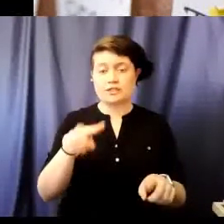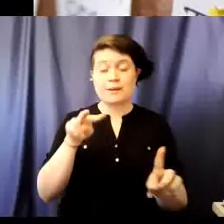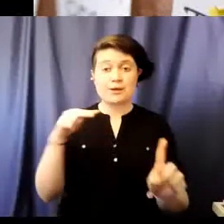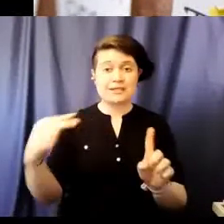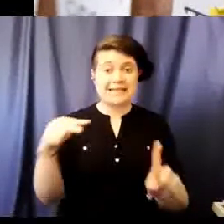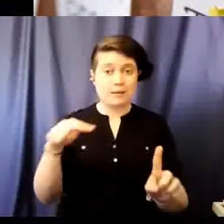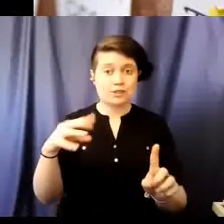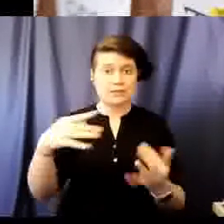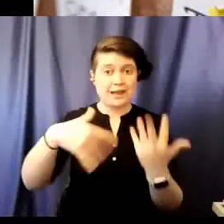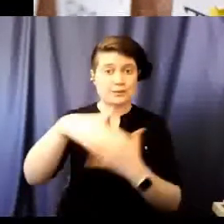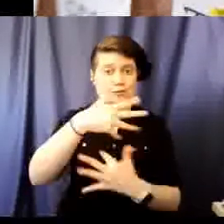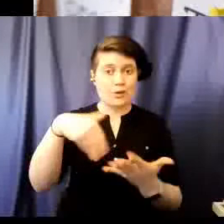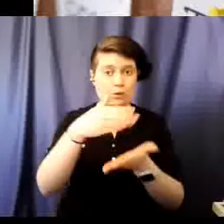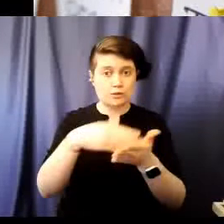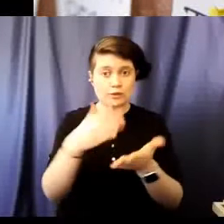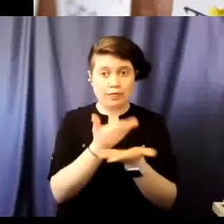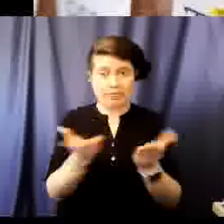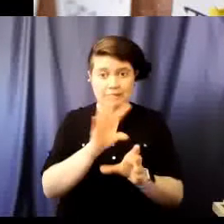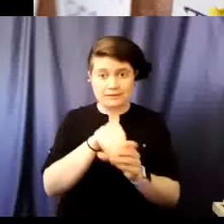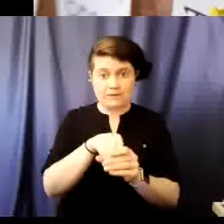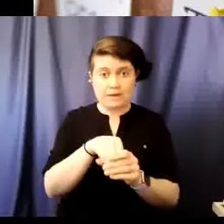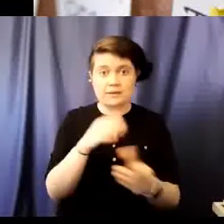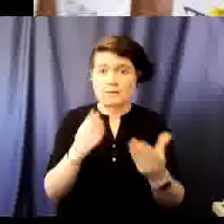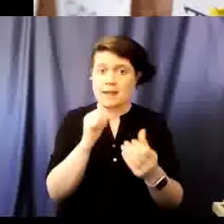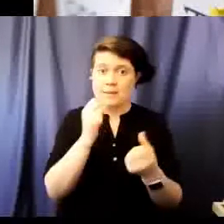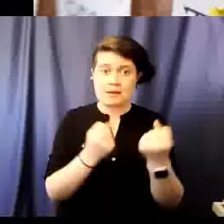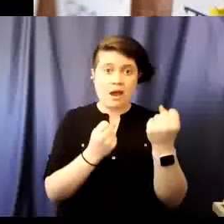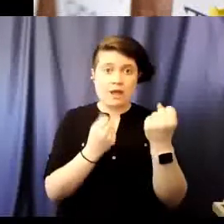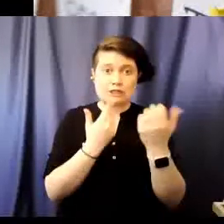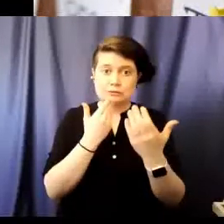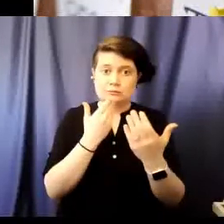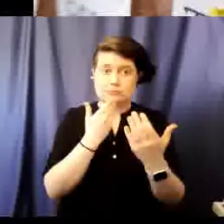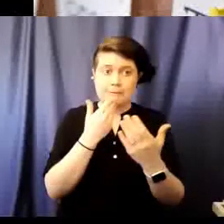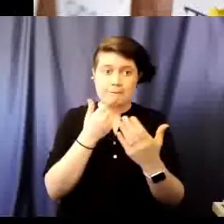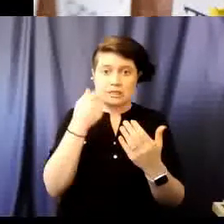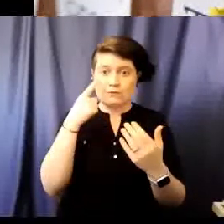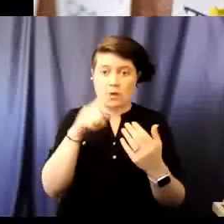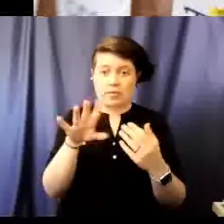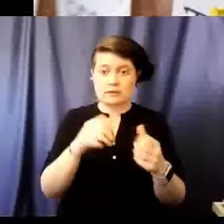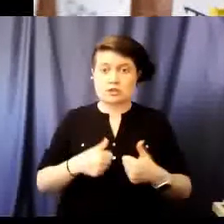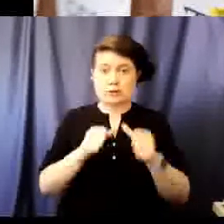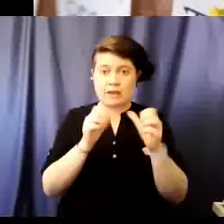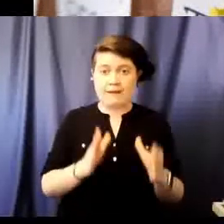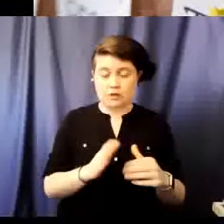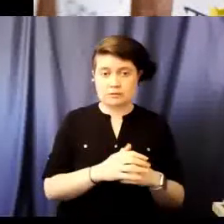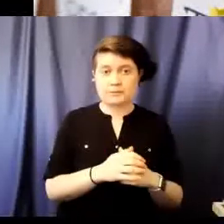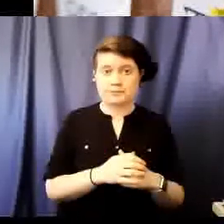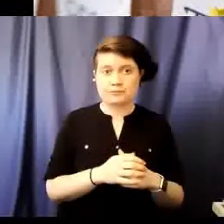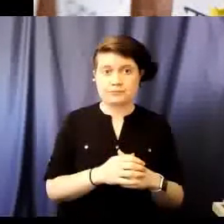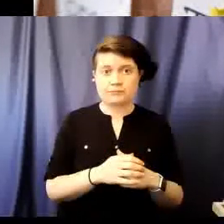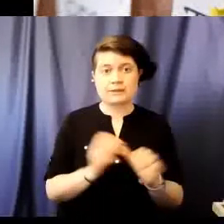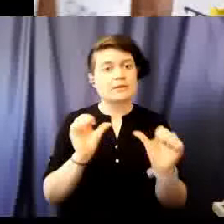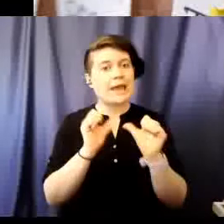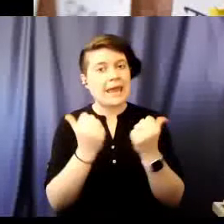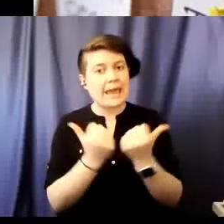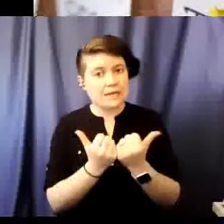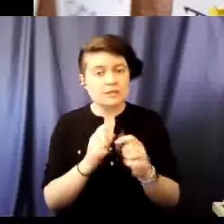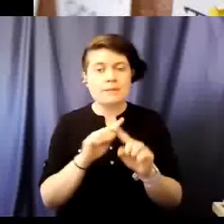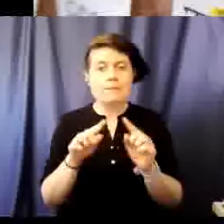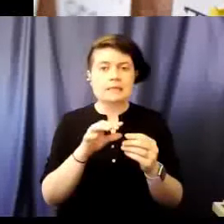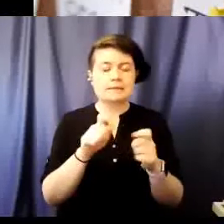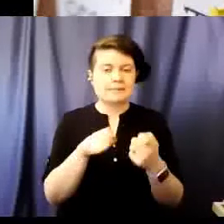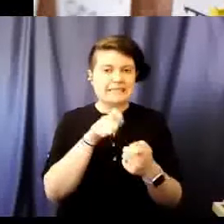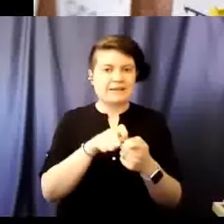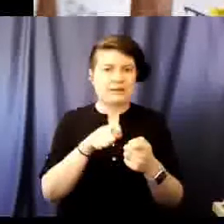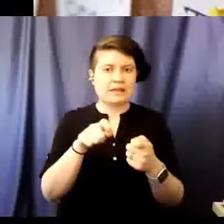social factors might not be supportive for survivors. The agency, but specifically